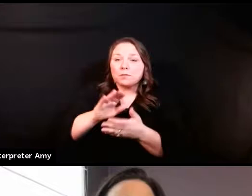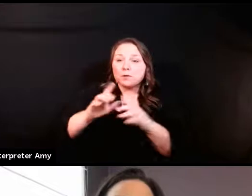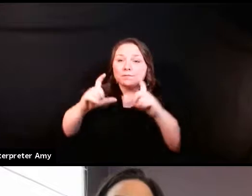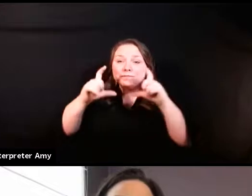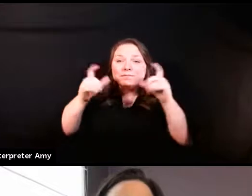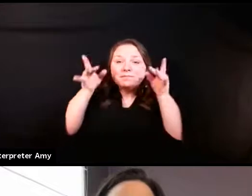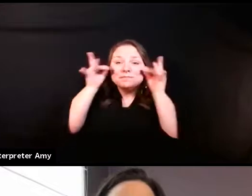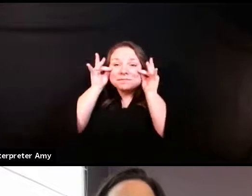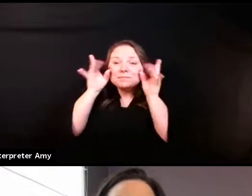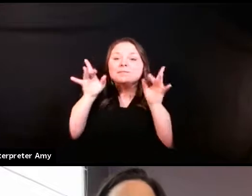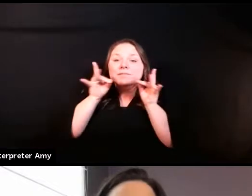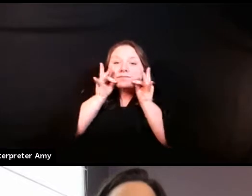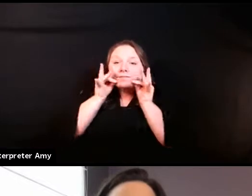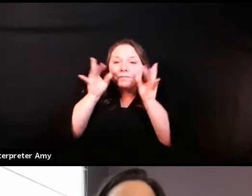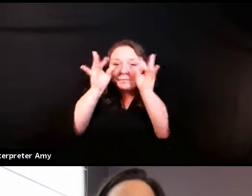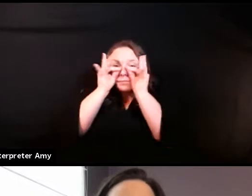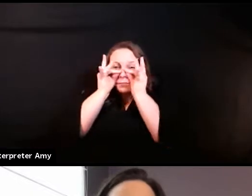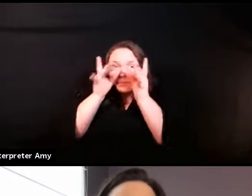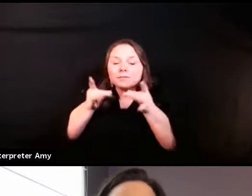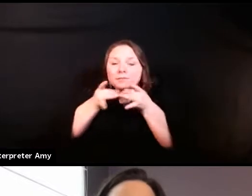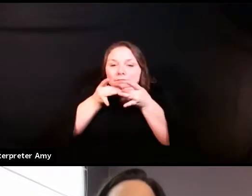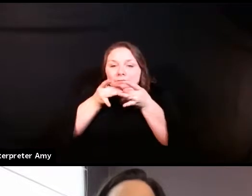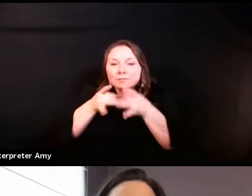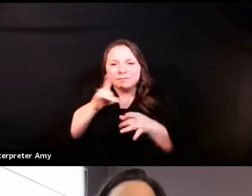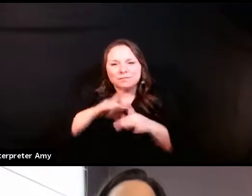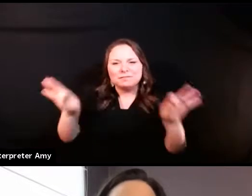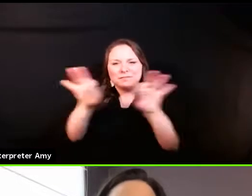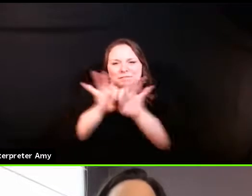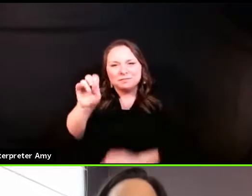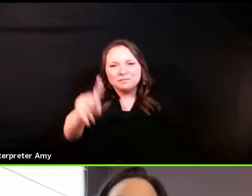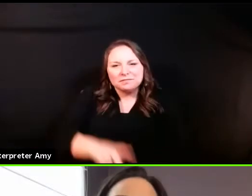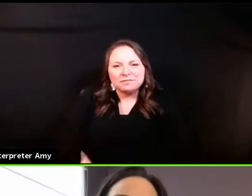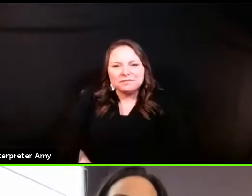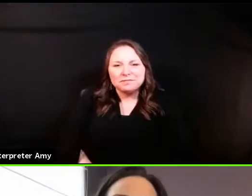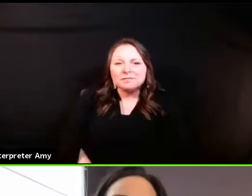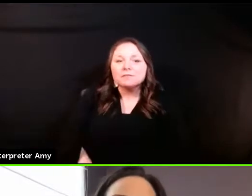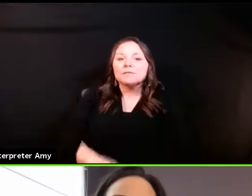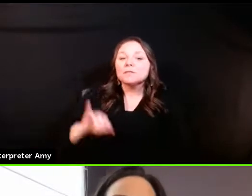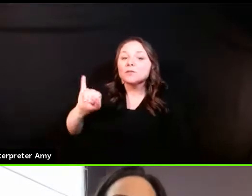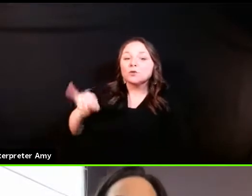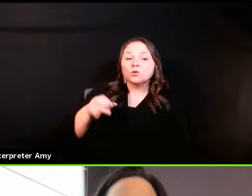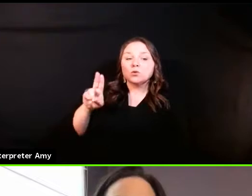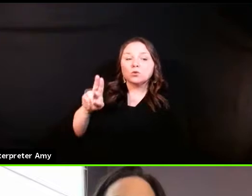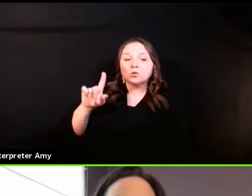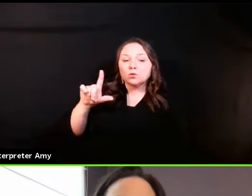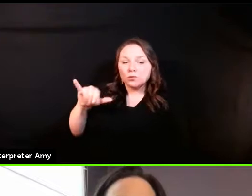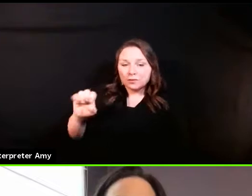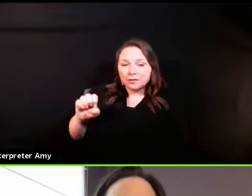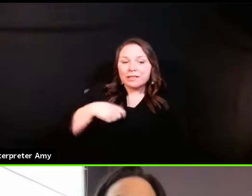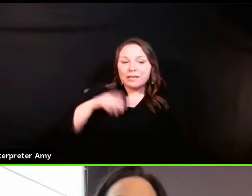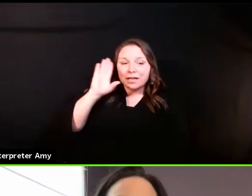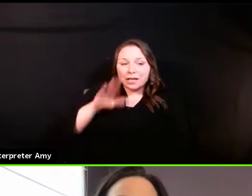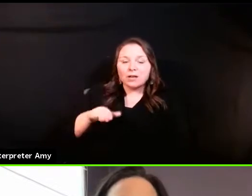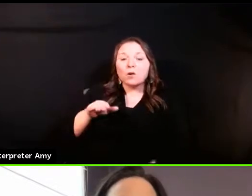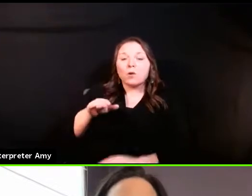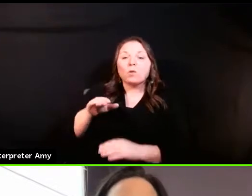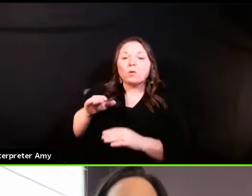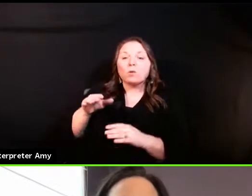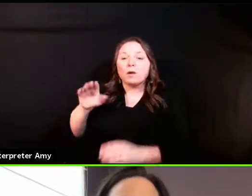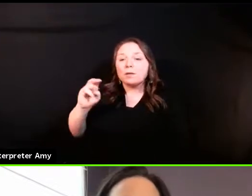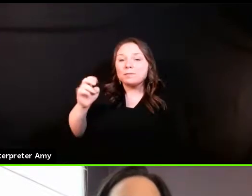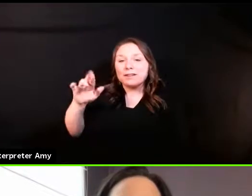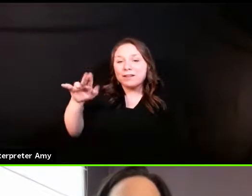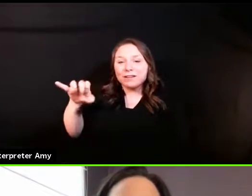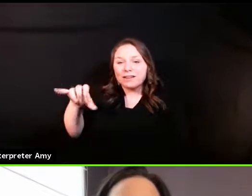around your nose and your mouth. That we can do. And Julie, I know this is something too Americares has been working on too, to really get that